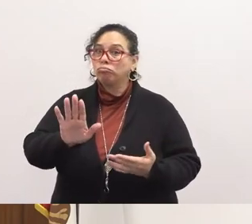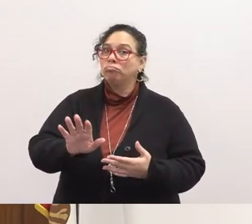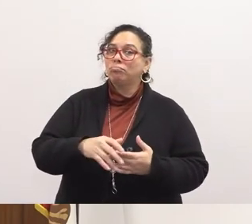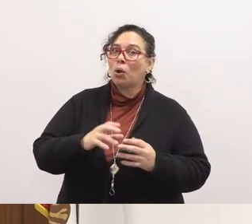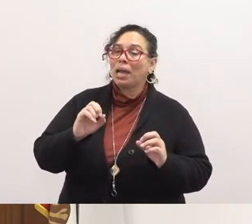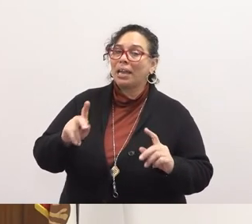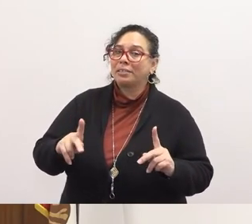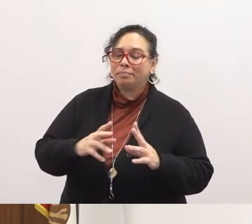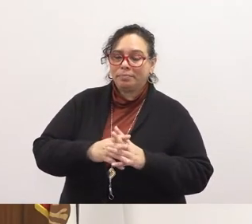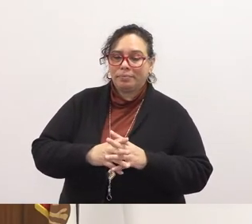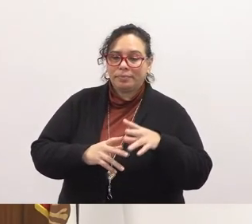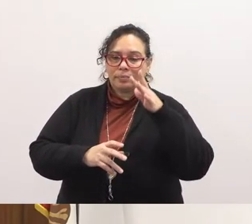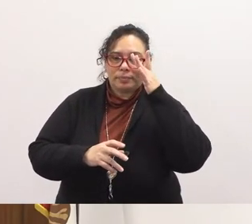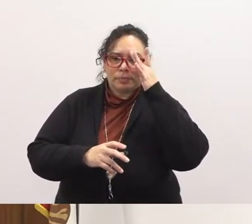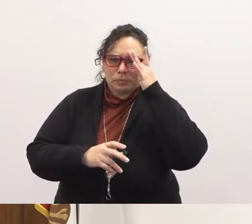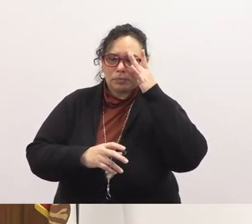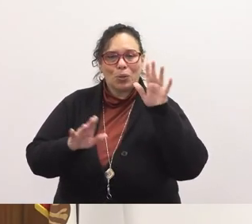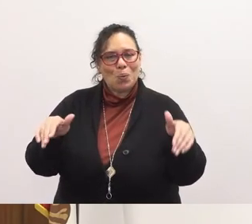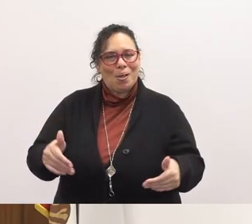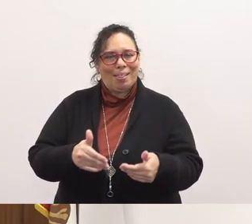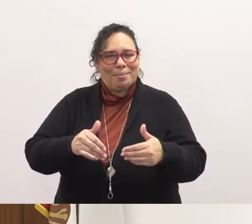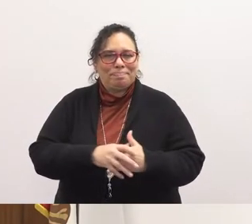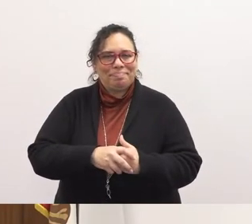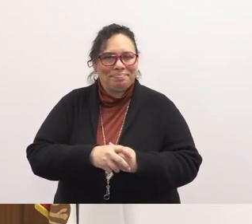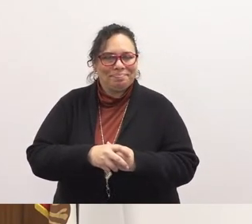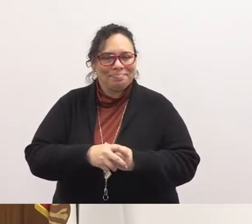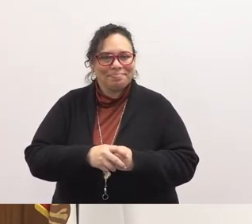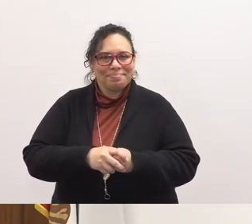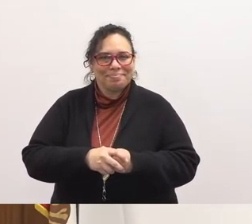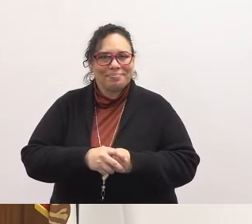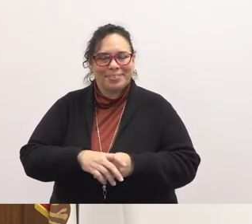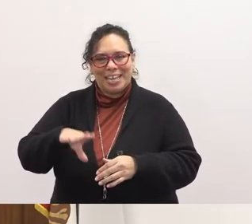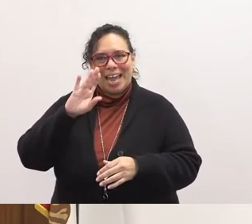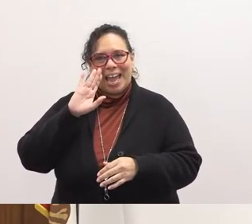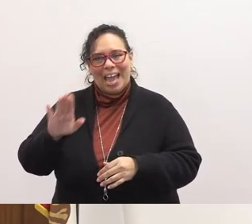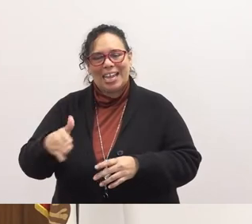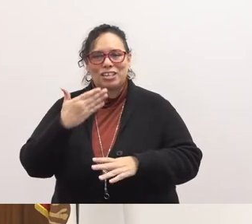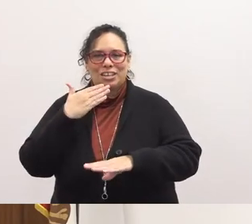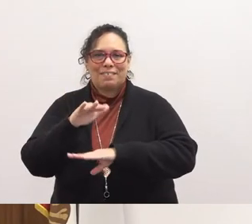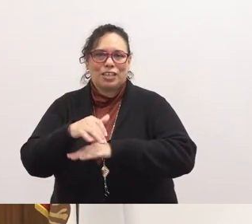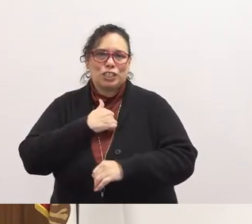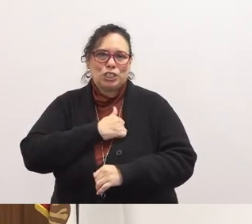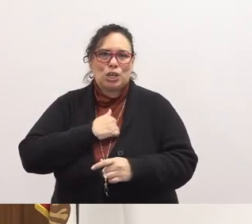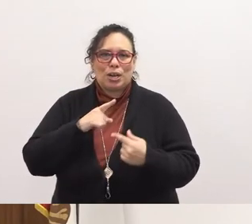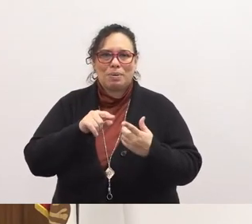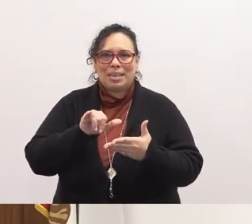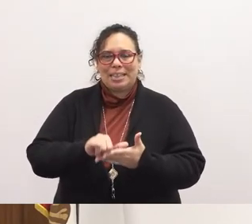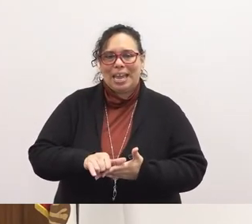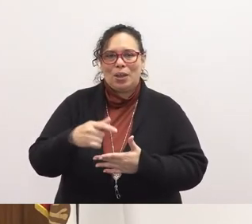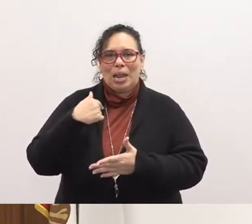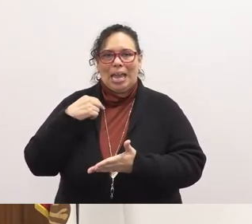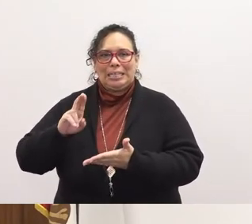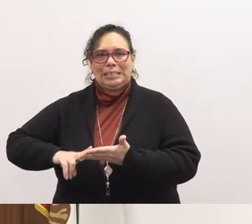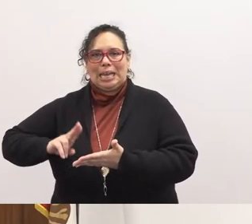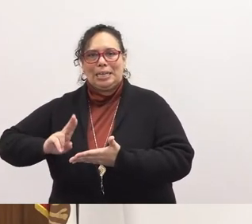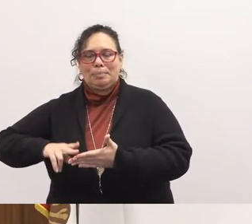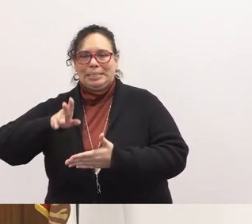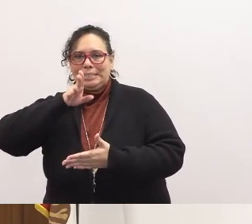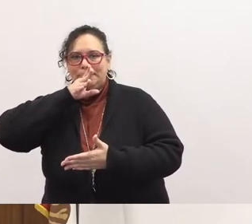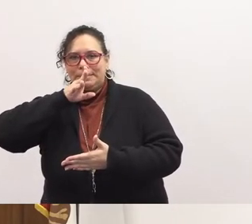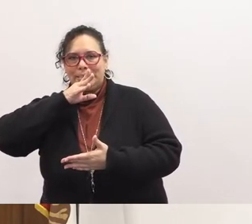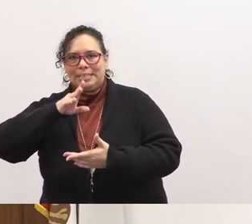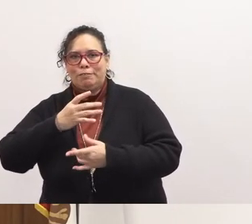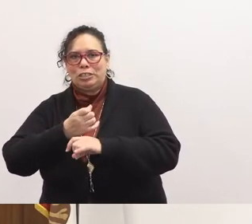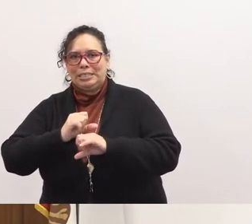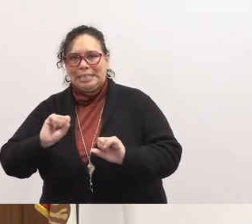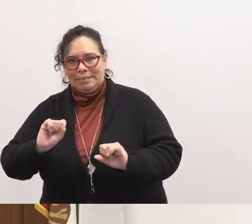okay. Well, welcome. Hi, good afternoon. Sorry about that. I ended up signing up to speak for